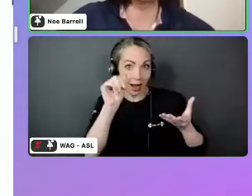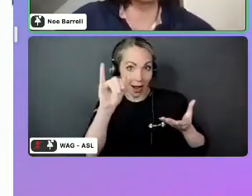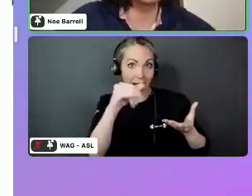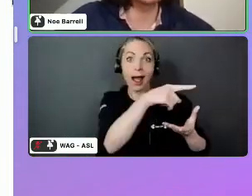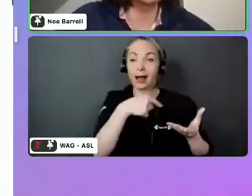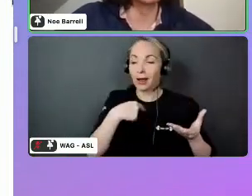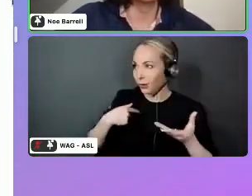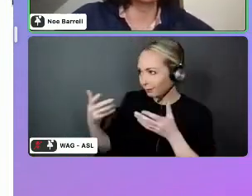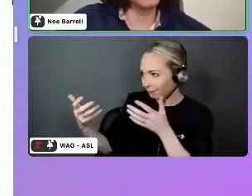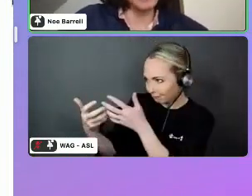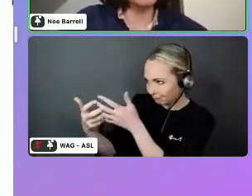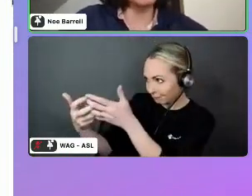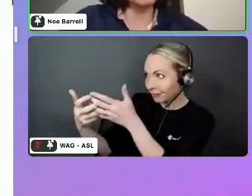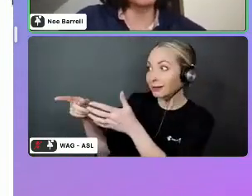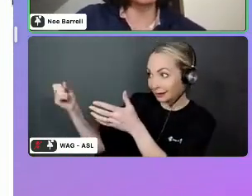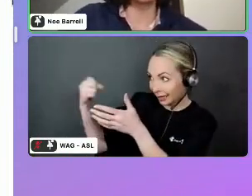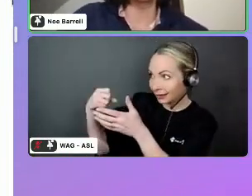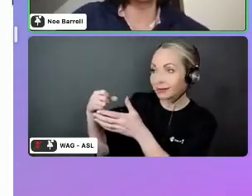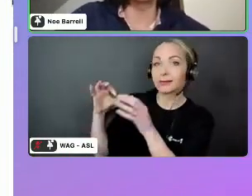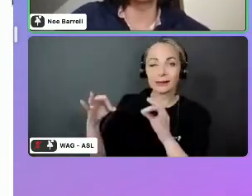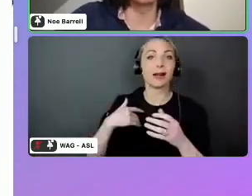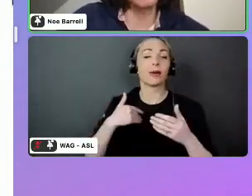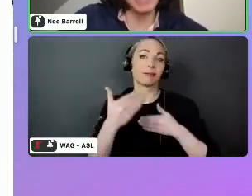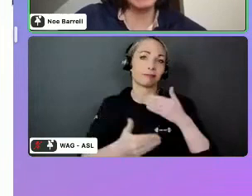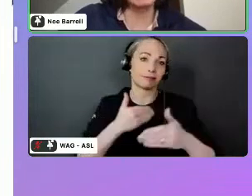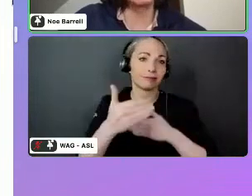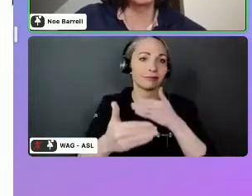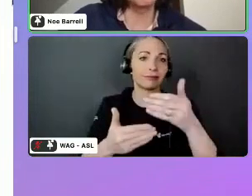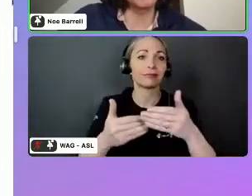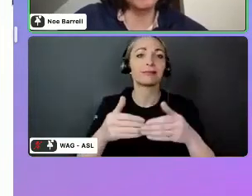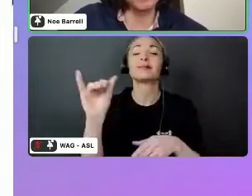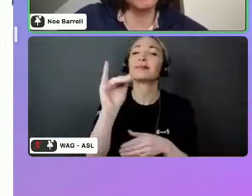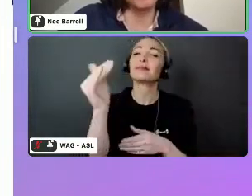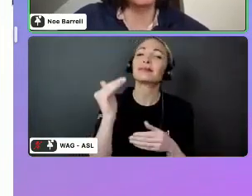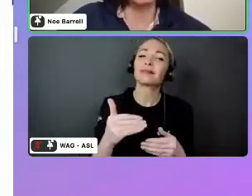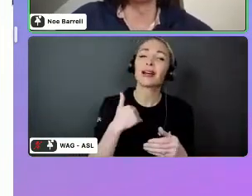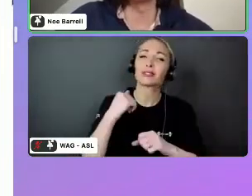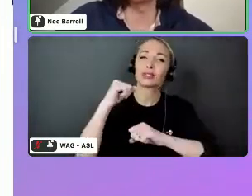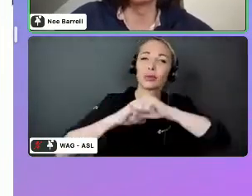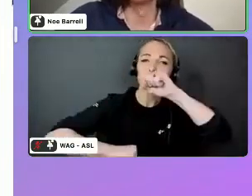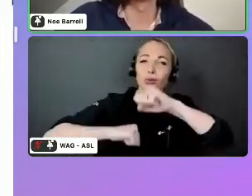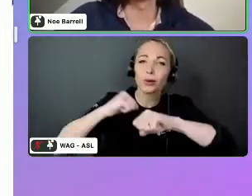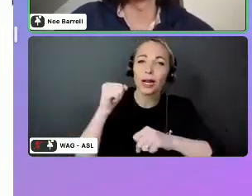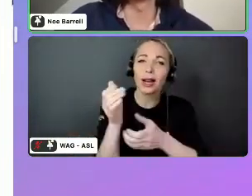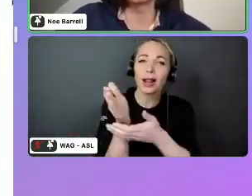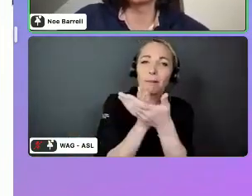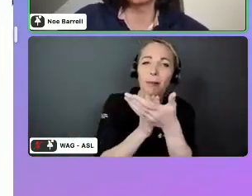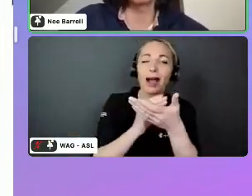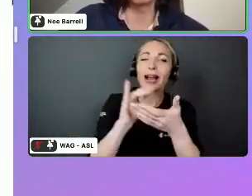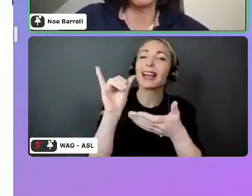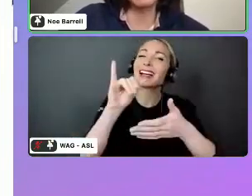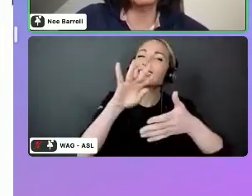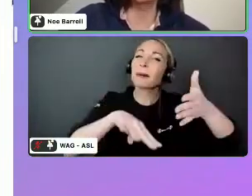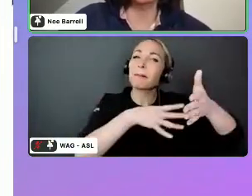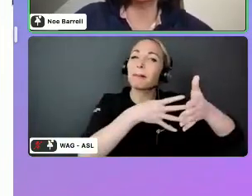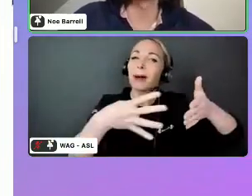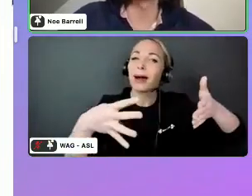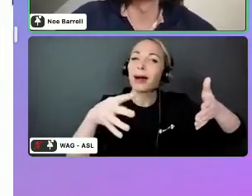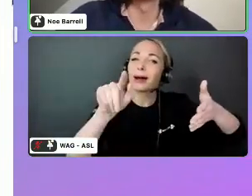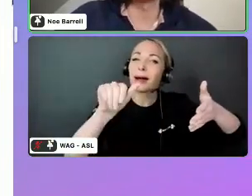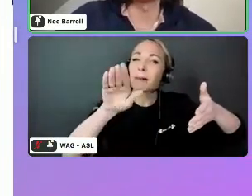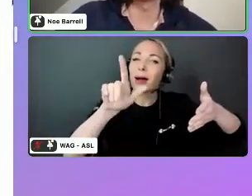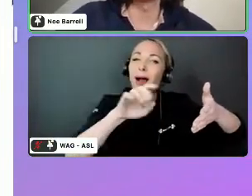structural components. So we actually use machine learning to look at and interpret the structure of tables. We can tell what the headings